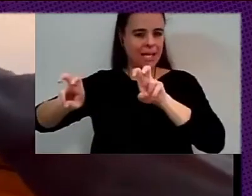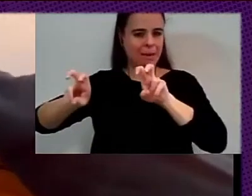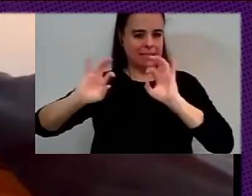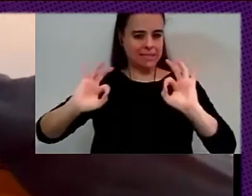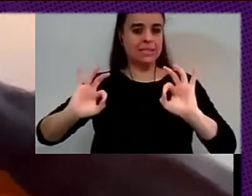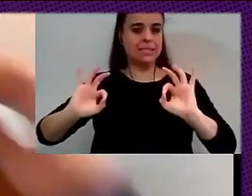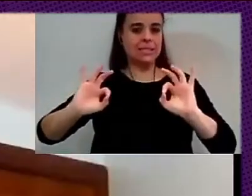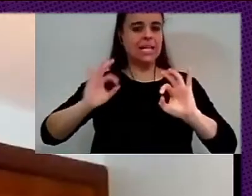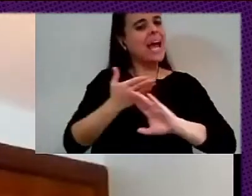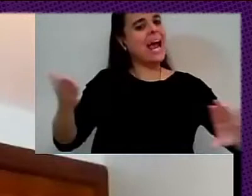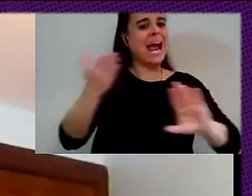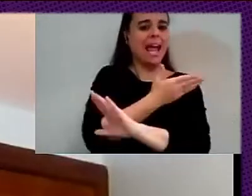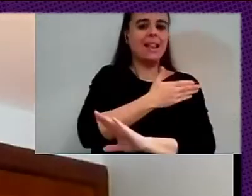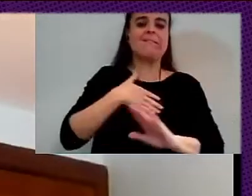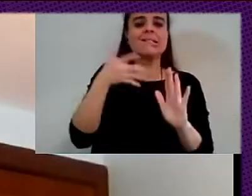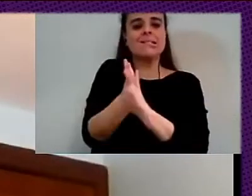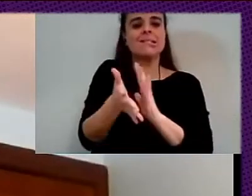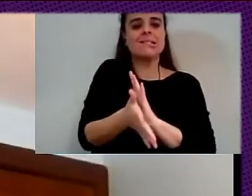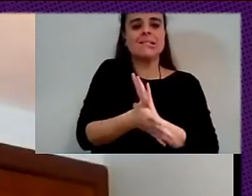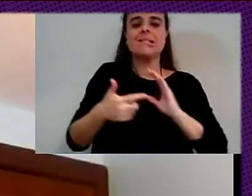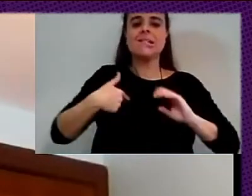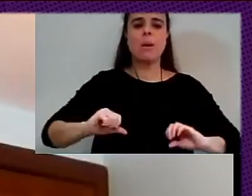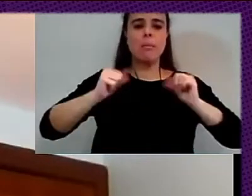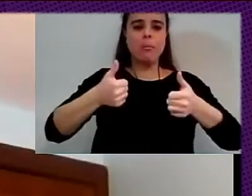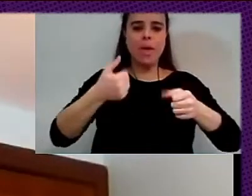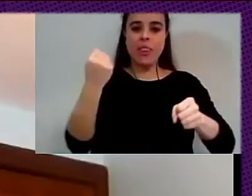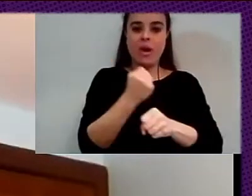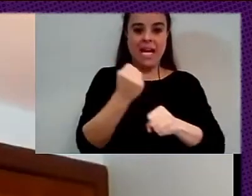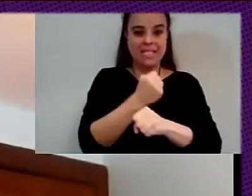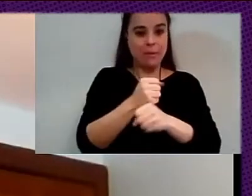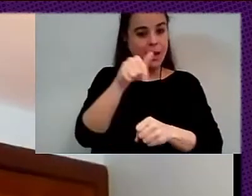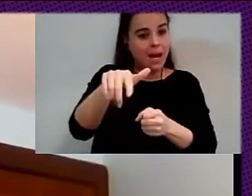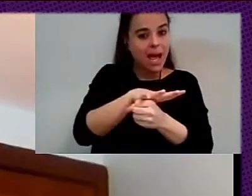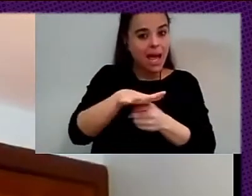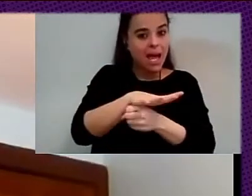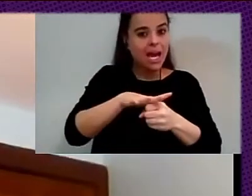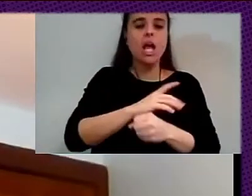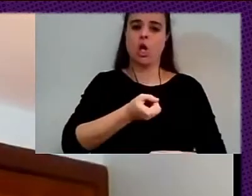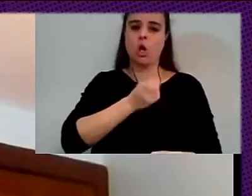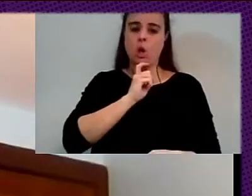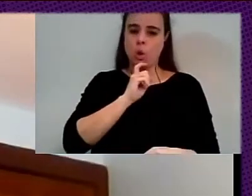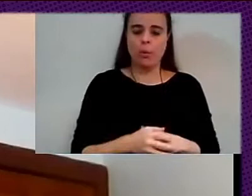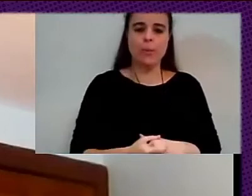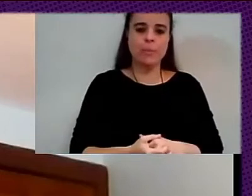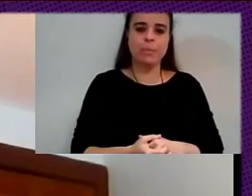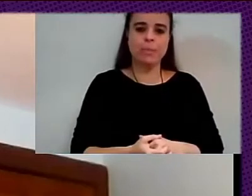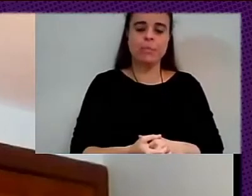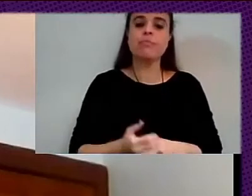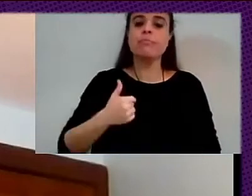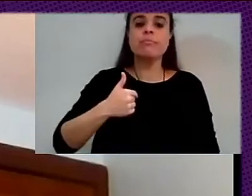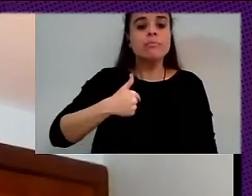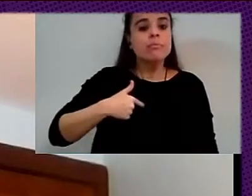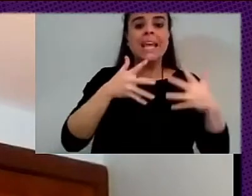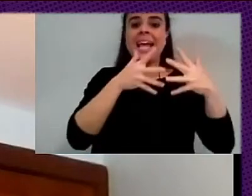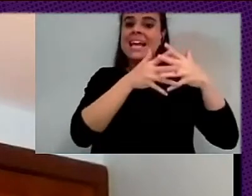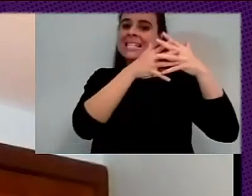this, and because it tells part of the story. So I grew up in the United States, and